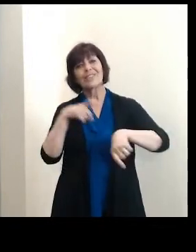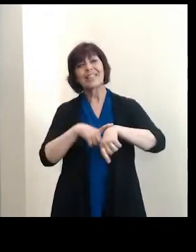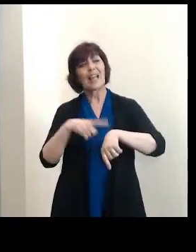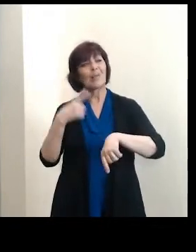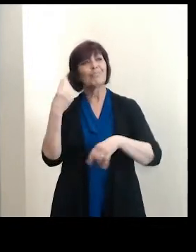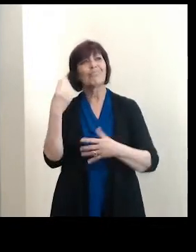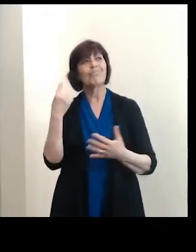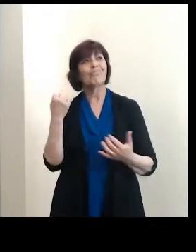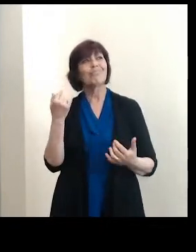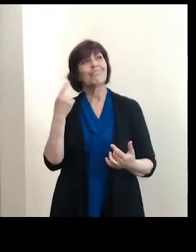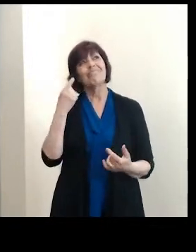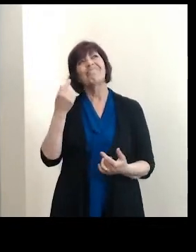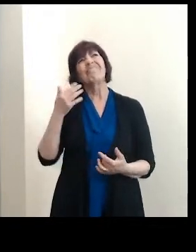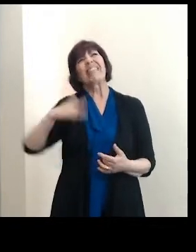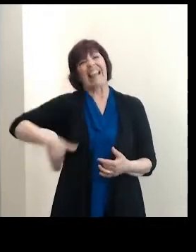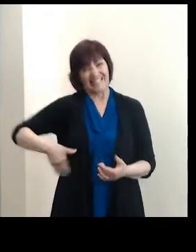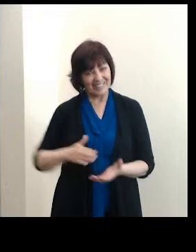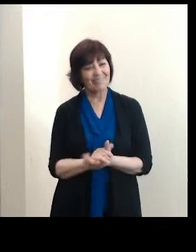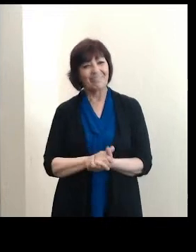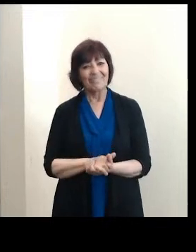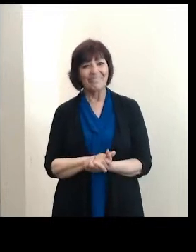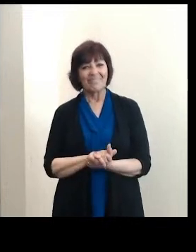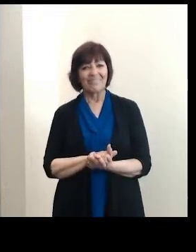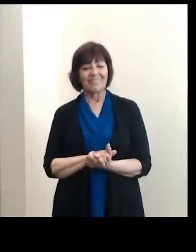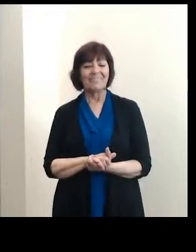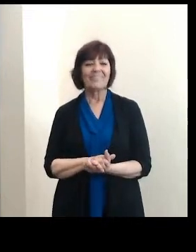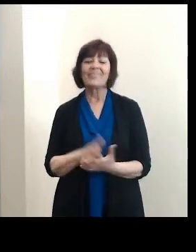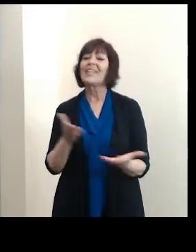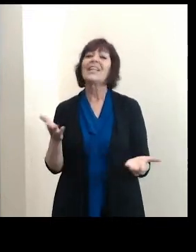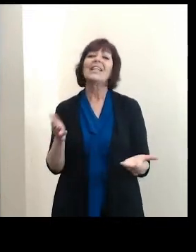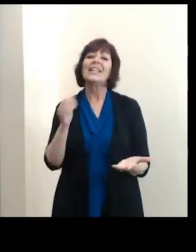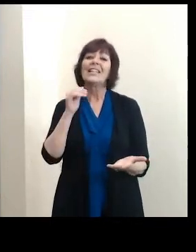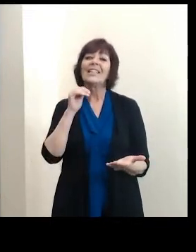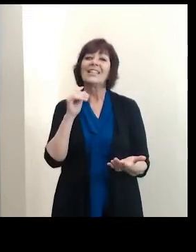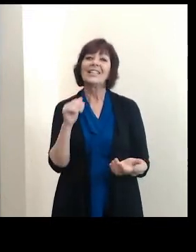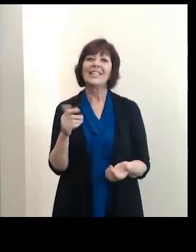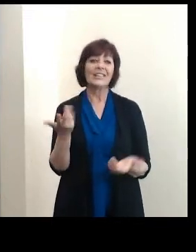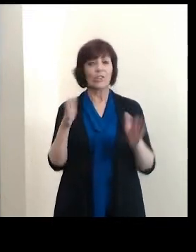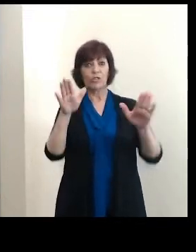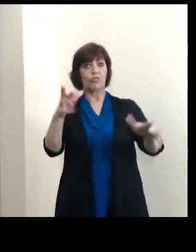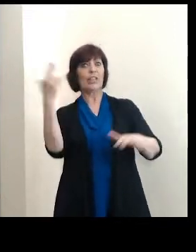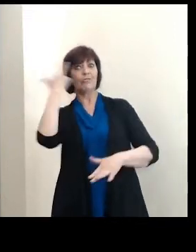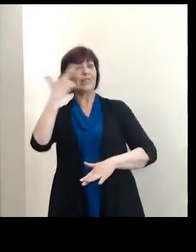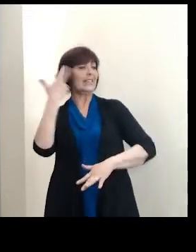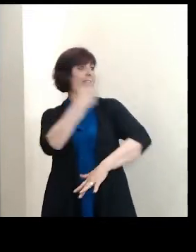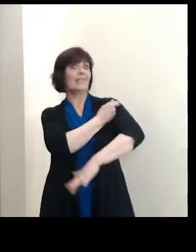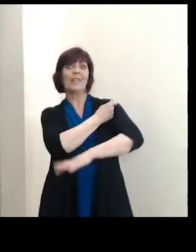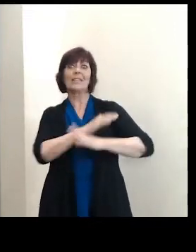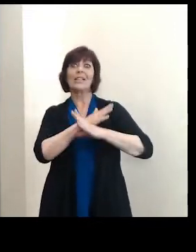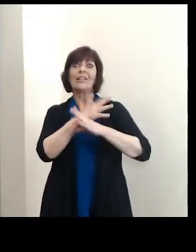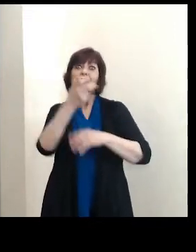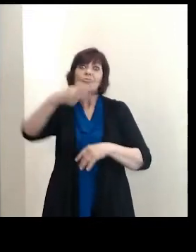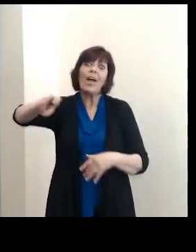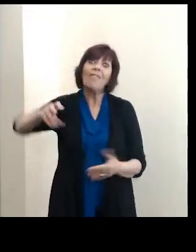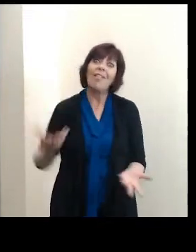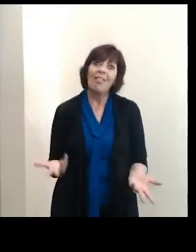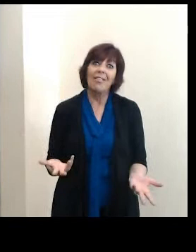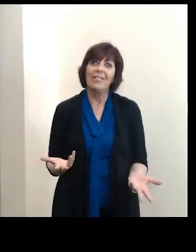of a few months still. So it's another great reason to get vaccinated so you can travel. Think about